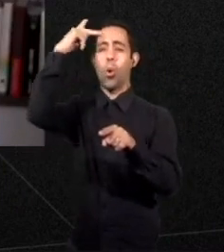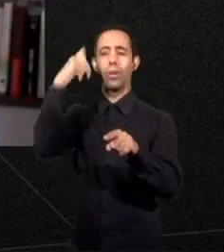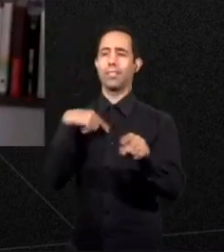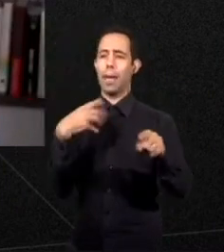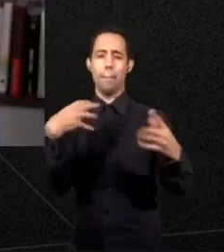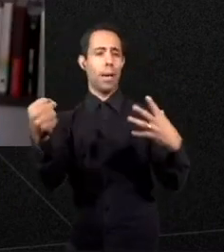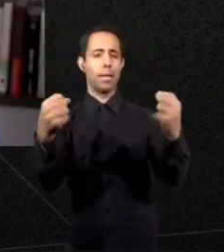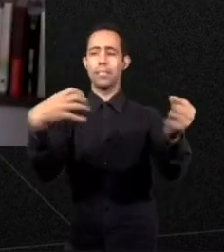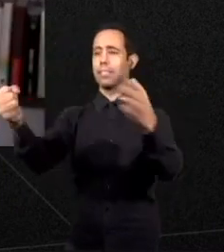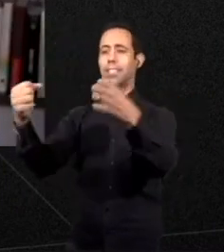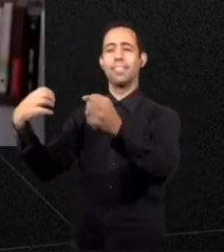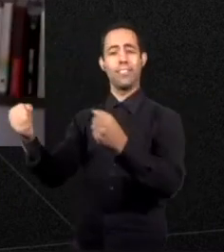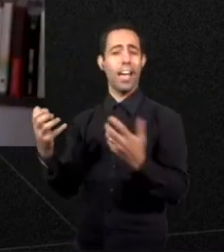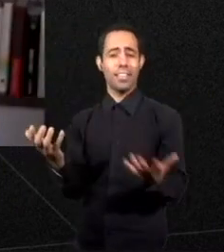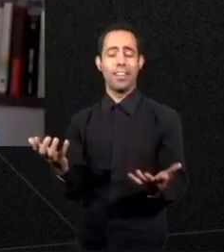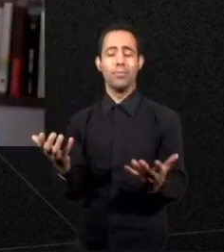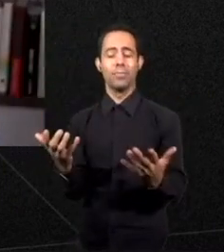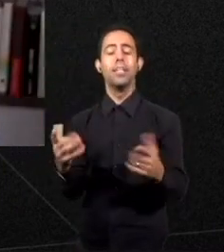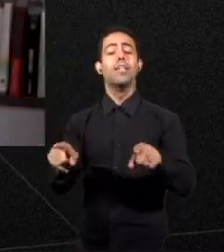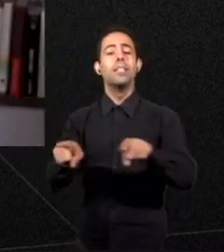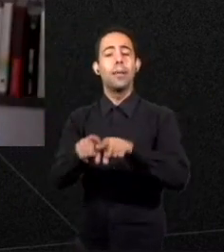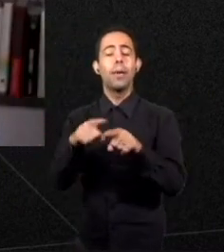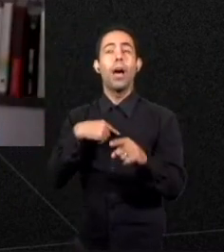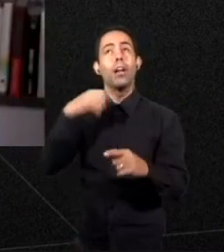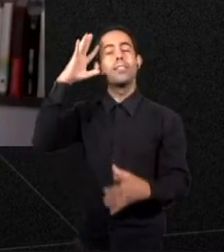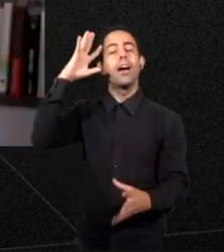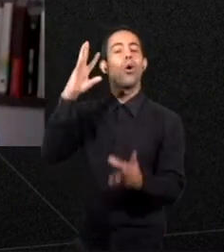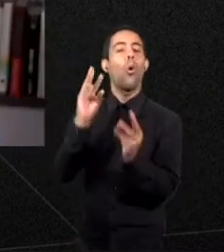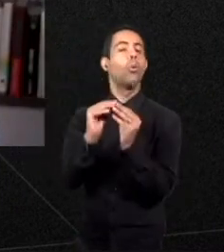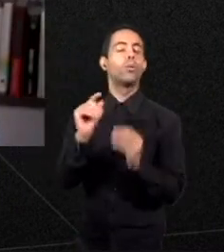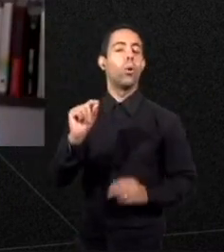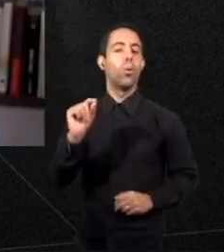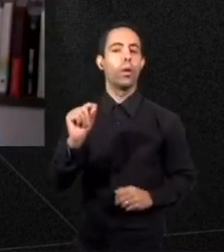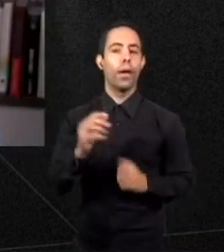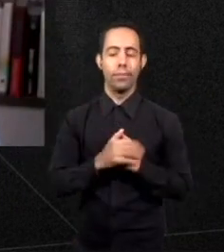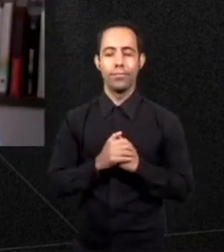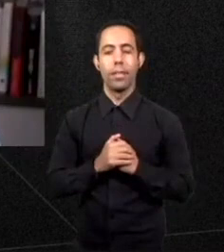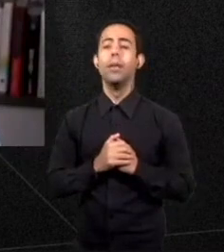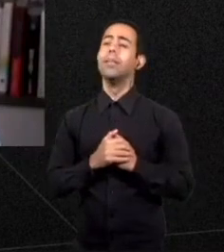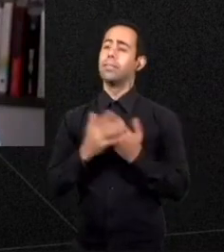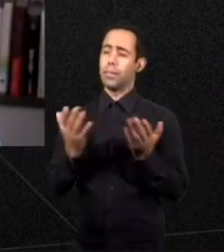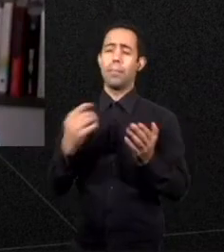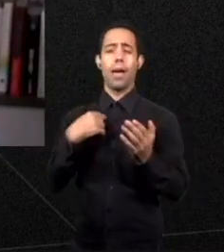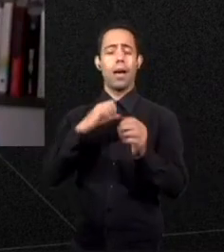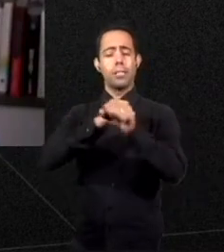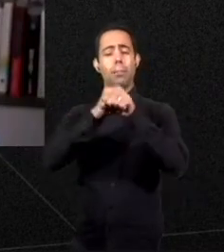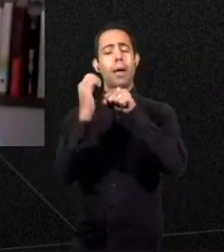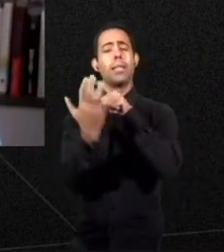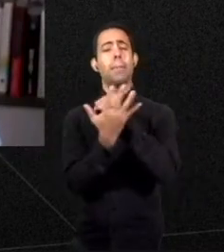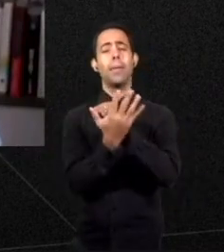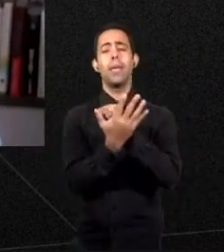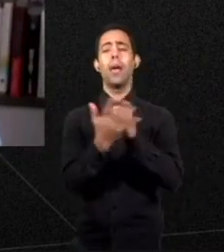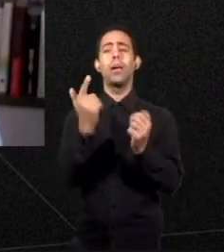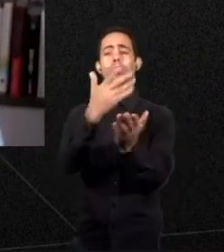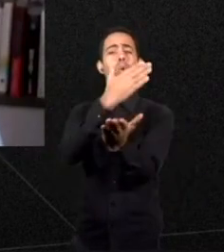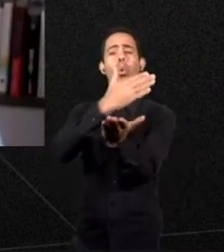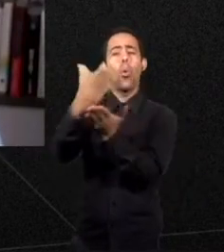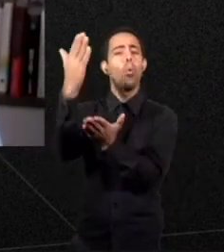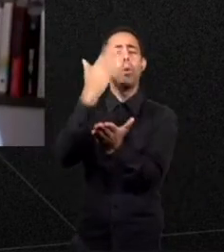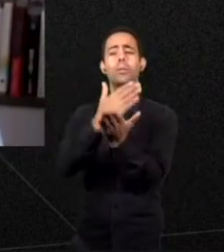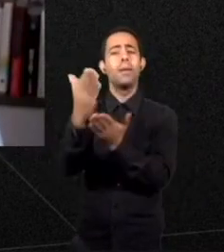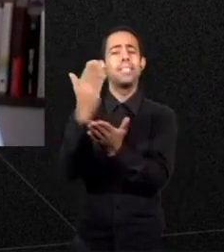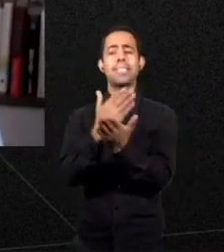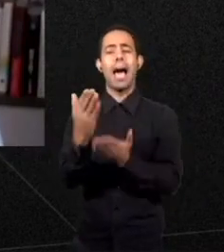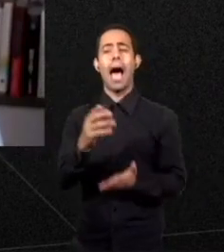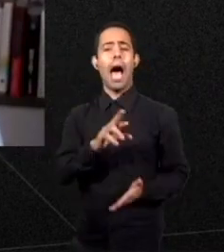should realize that pandemics didn't start with the current era of